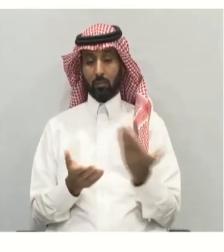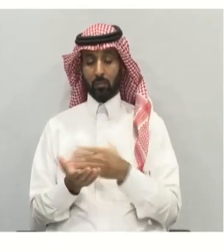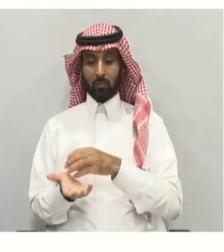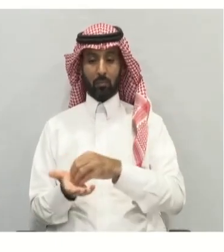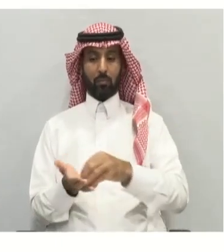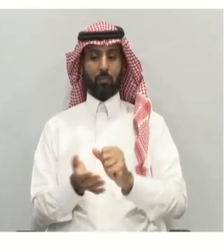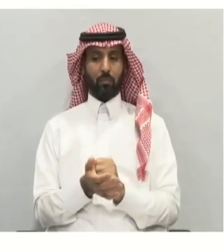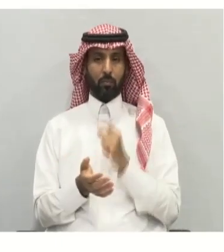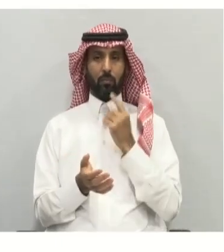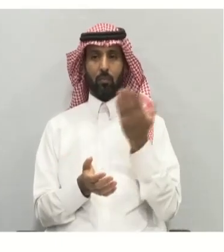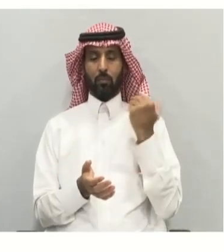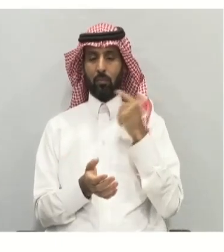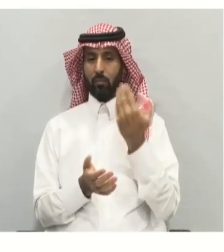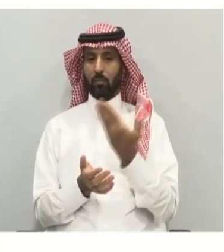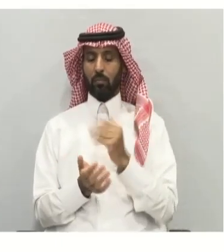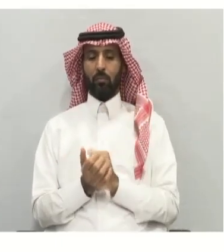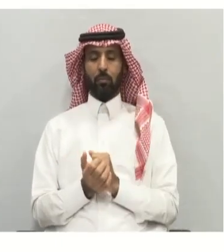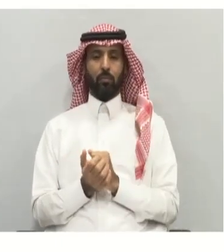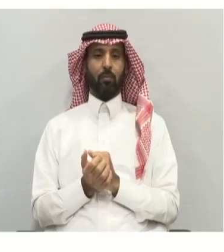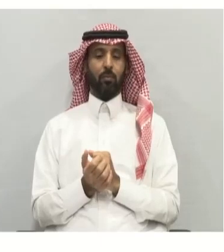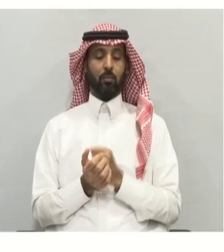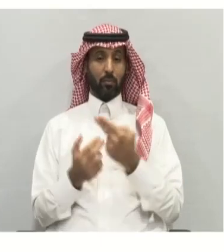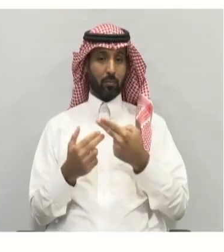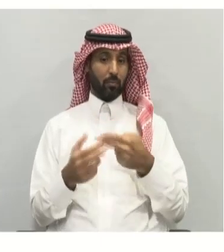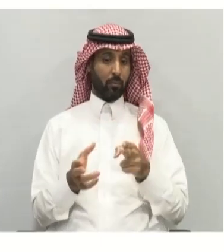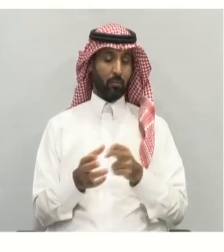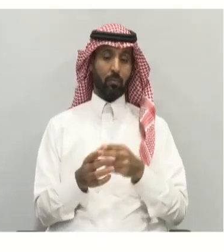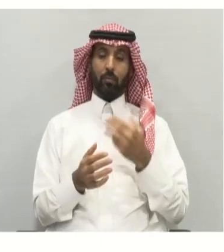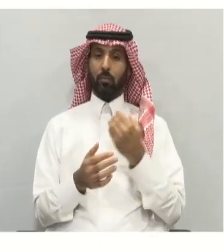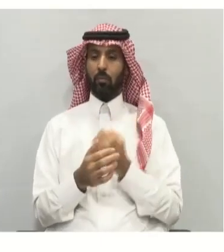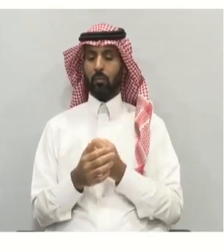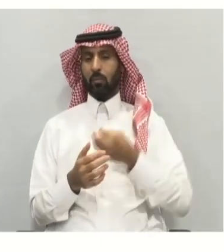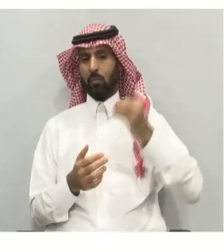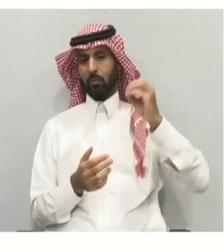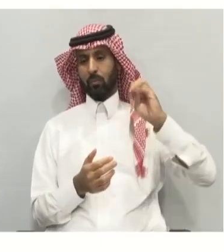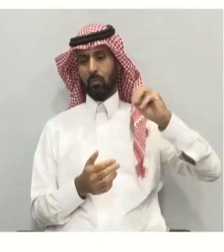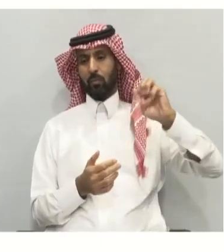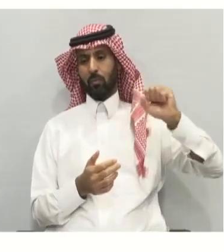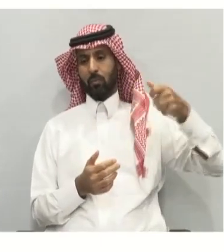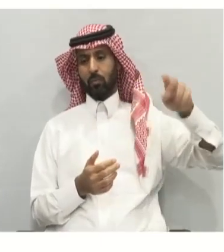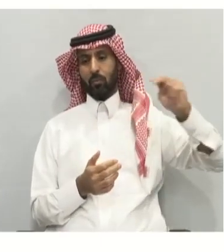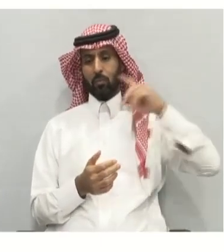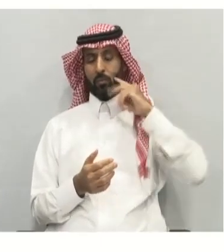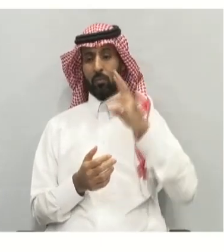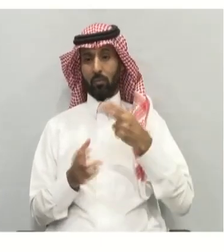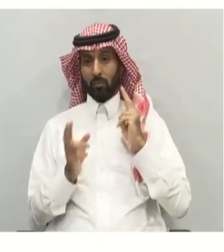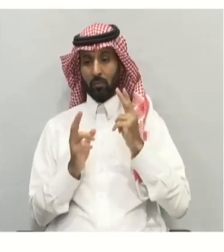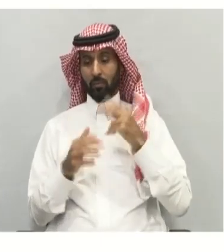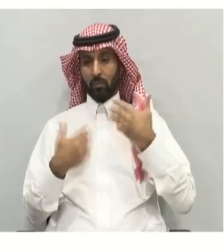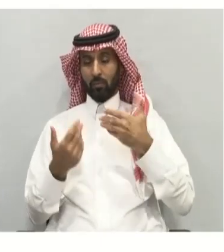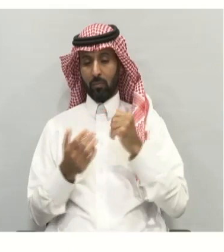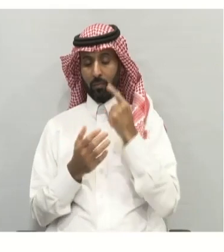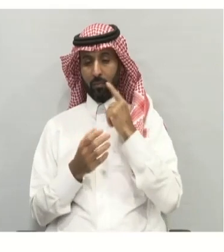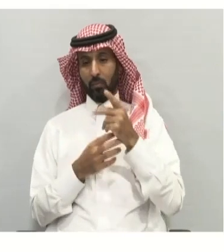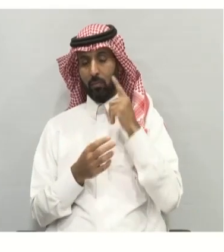that we have read, starting from Oman, we said that they have official celebrations, parades